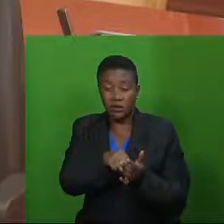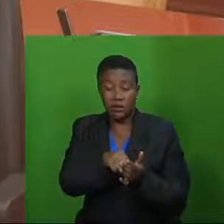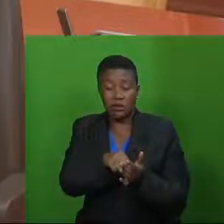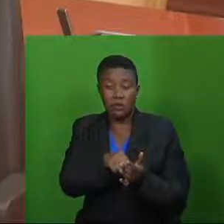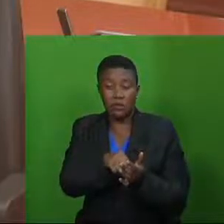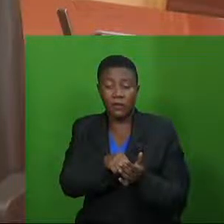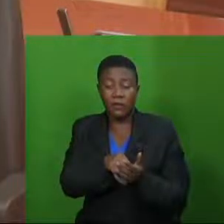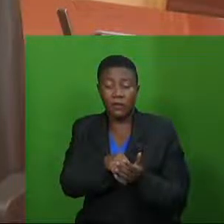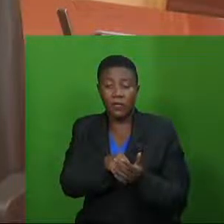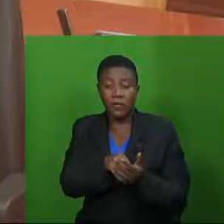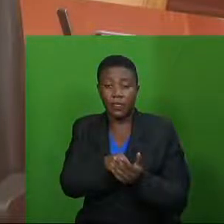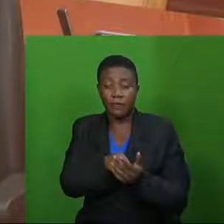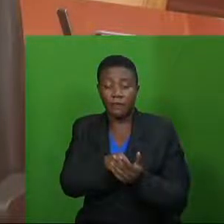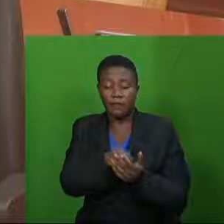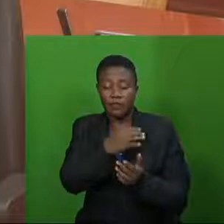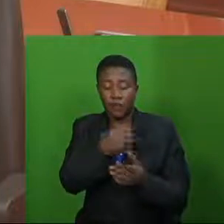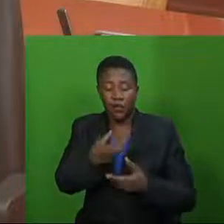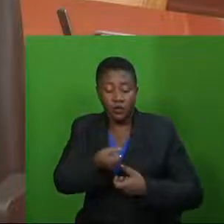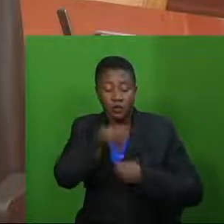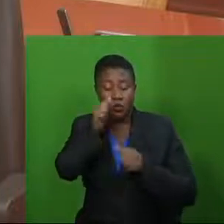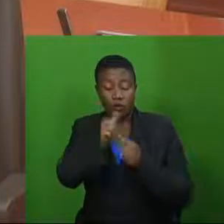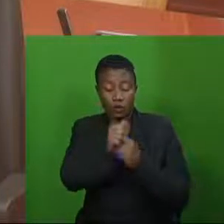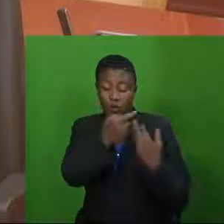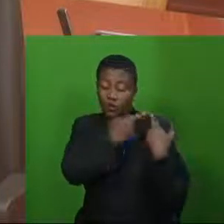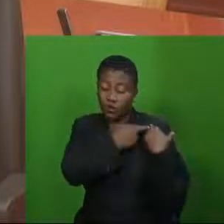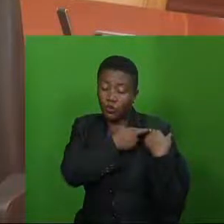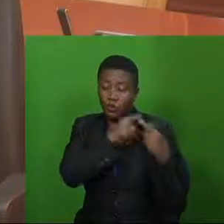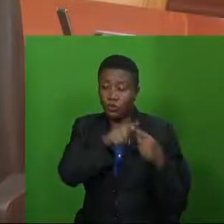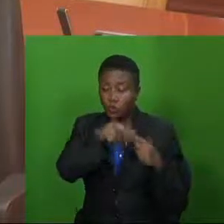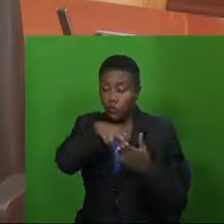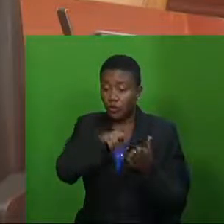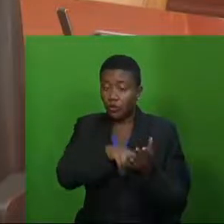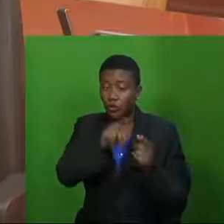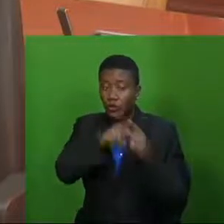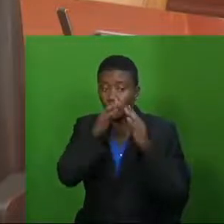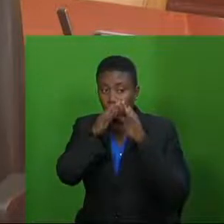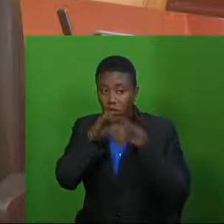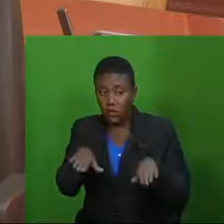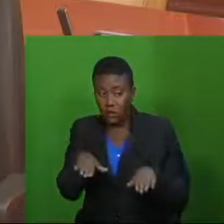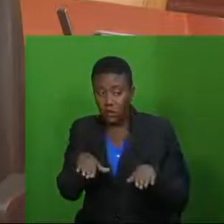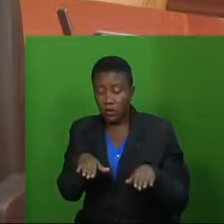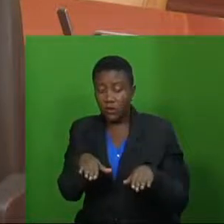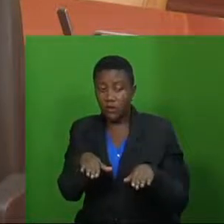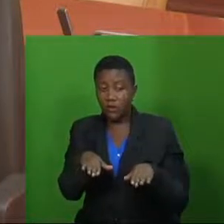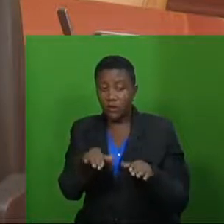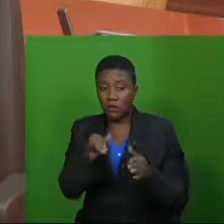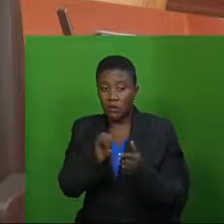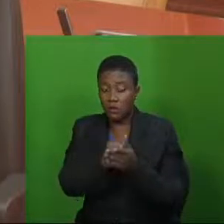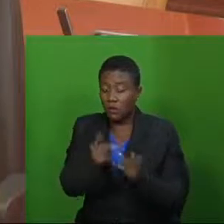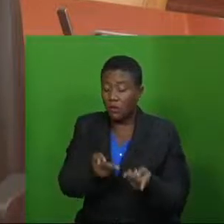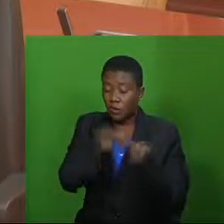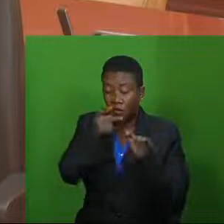is the committee entrusted with the responsibility of reporting to the House such proposals for